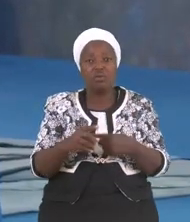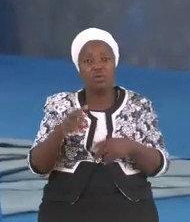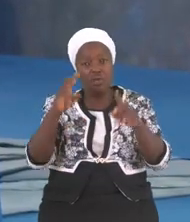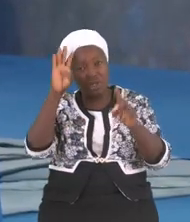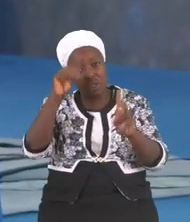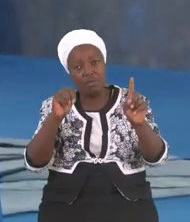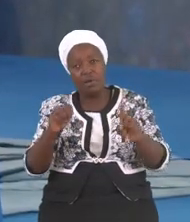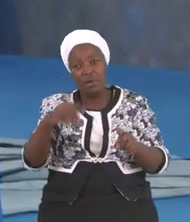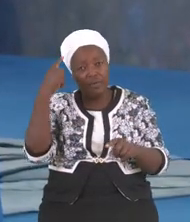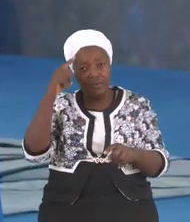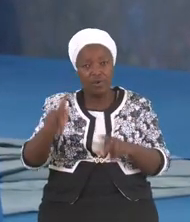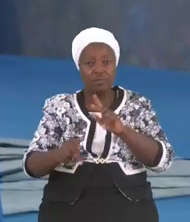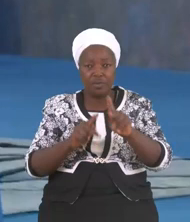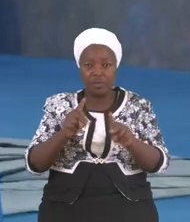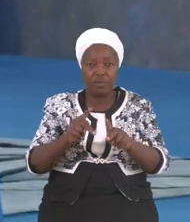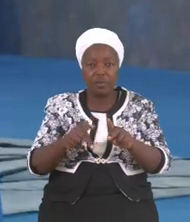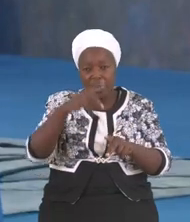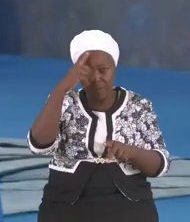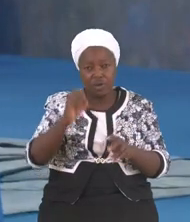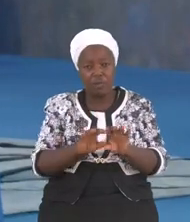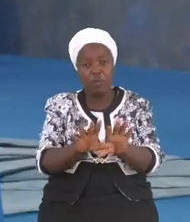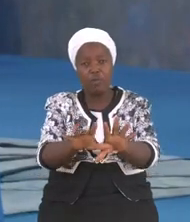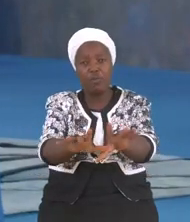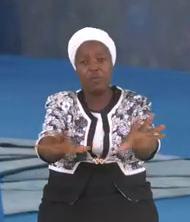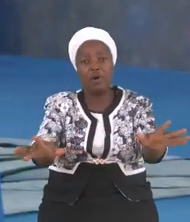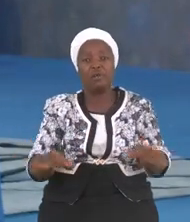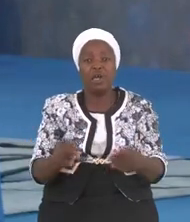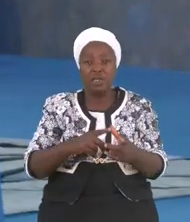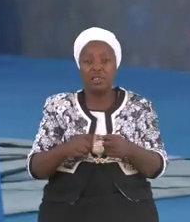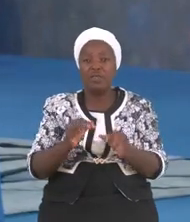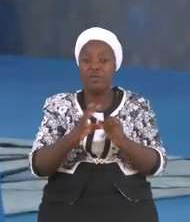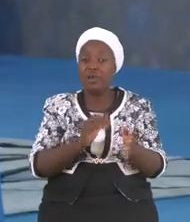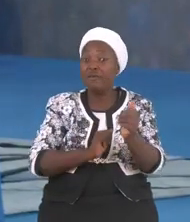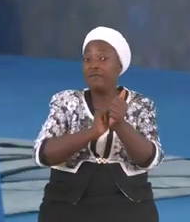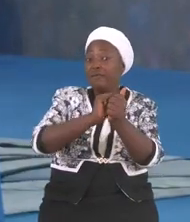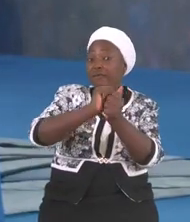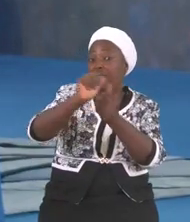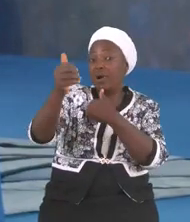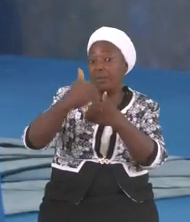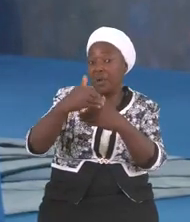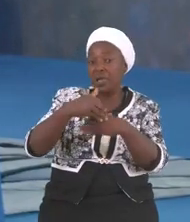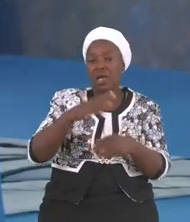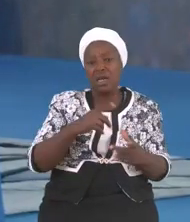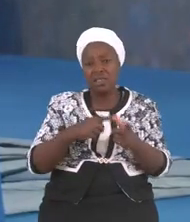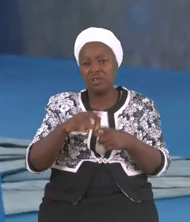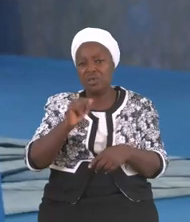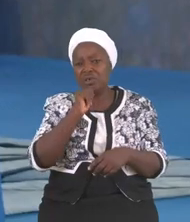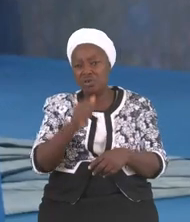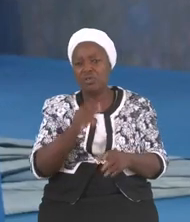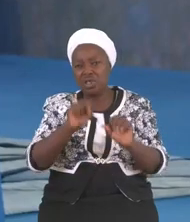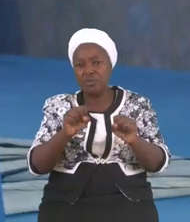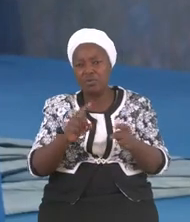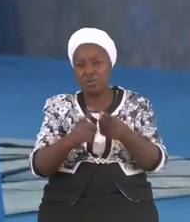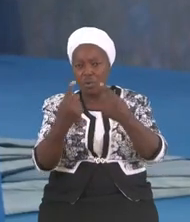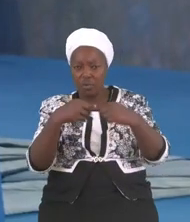press because of the crowd, even if you are the far back and then you are not able to come near